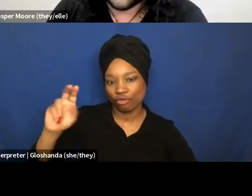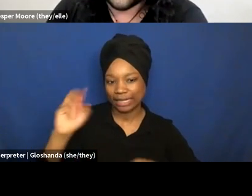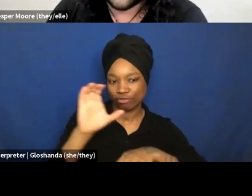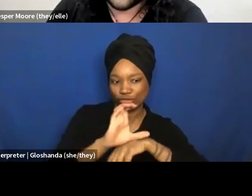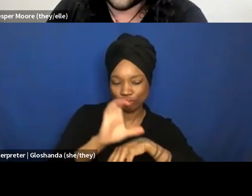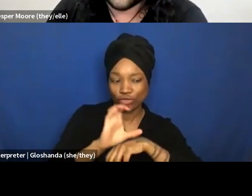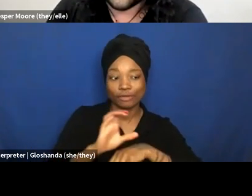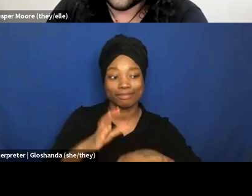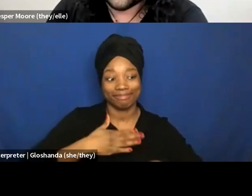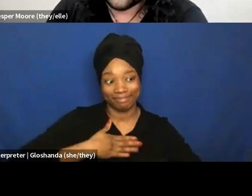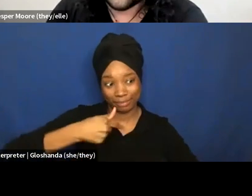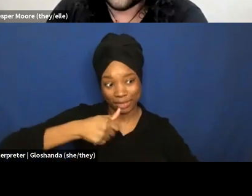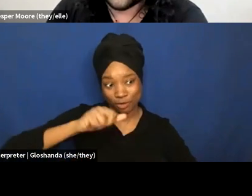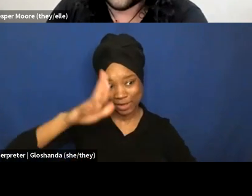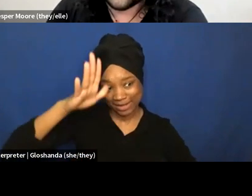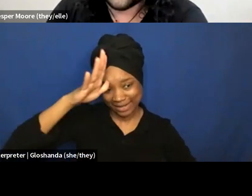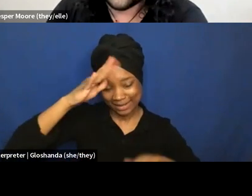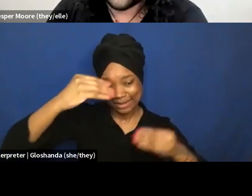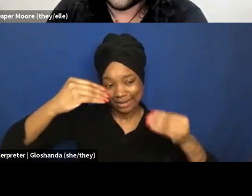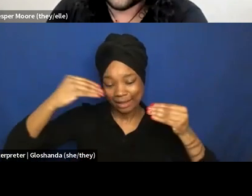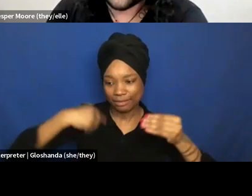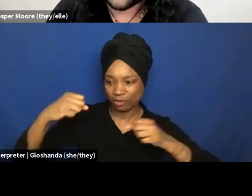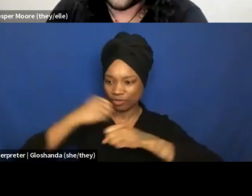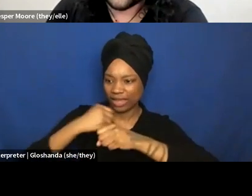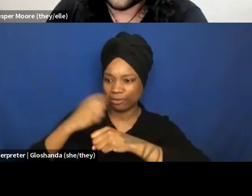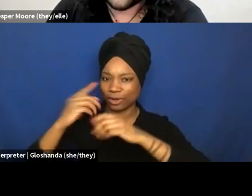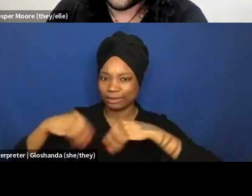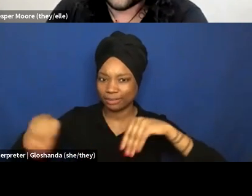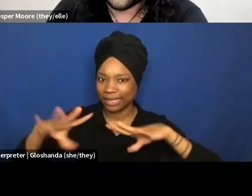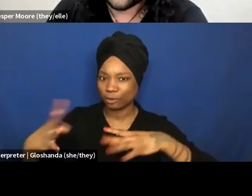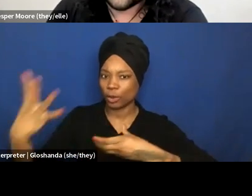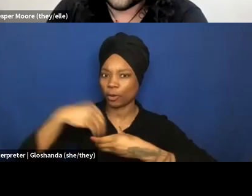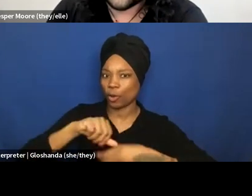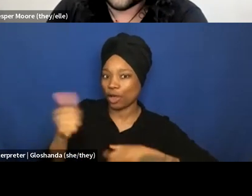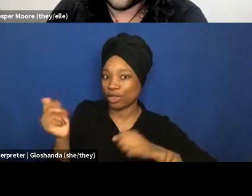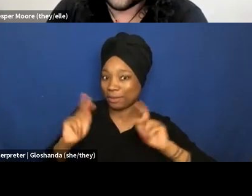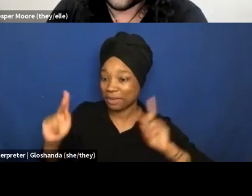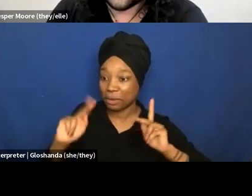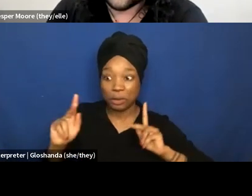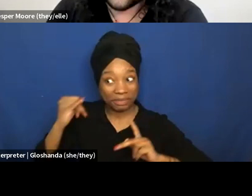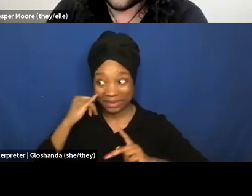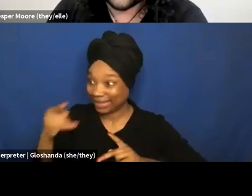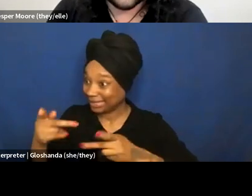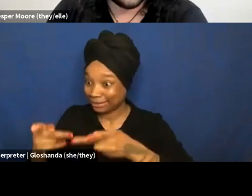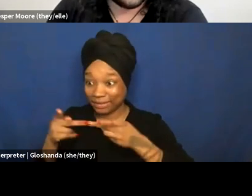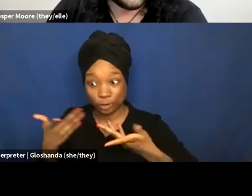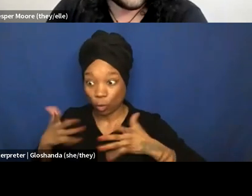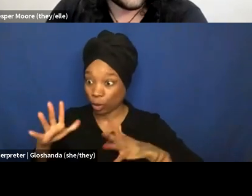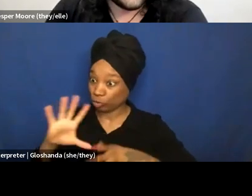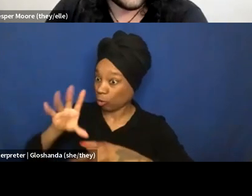to fight for space for others to be included, but then don't stay in a place that doesn't want to include you.